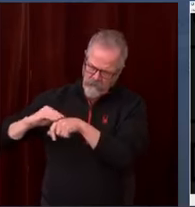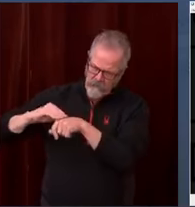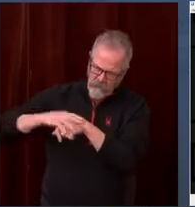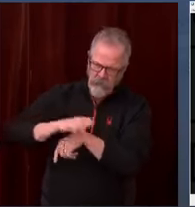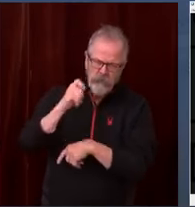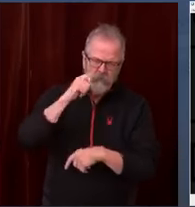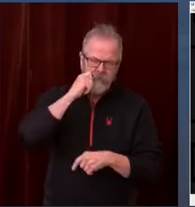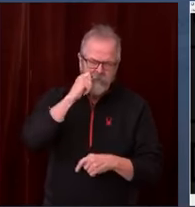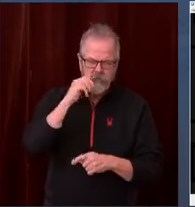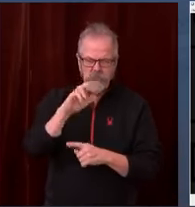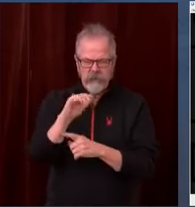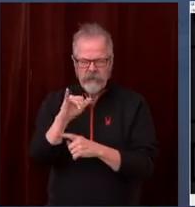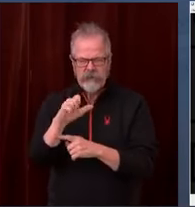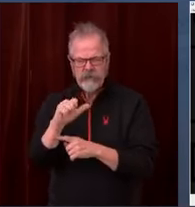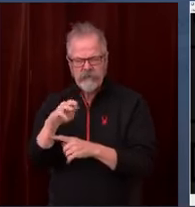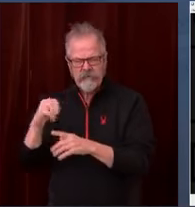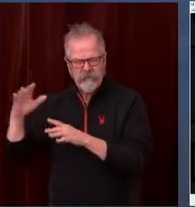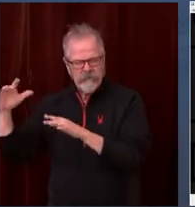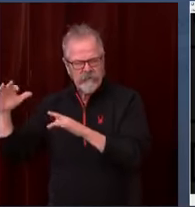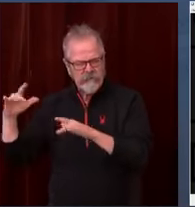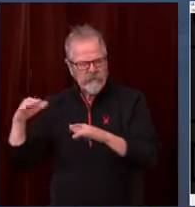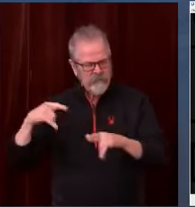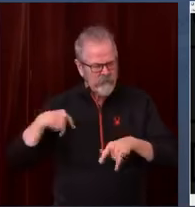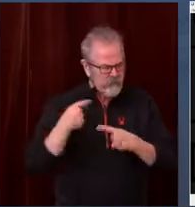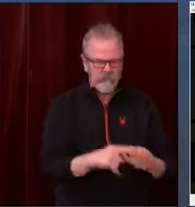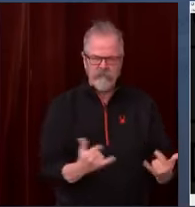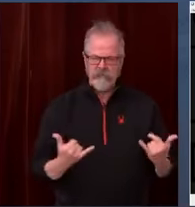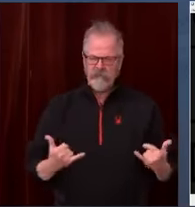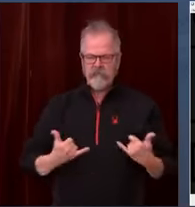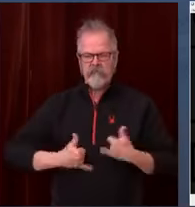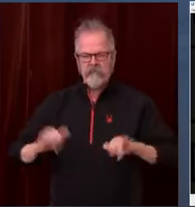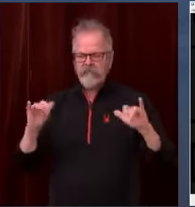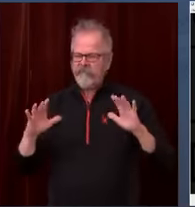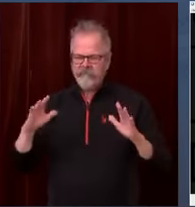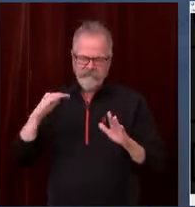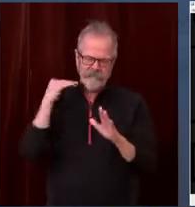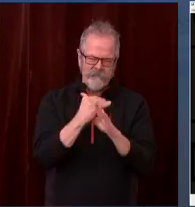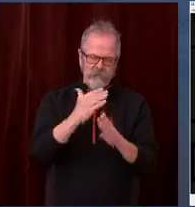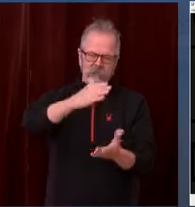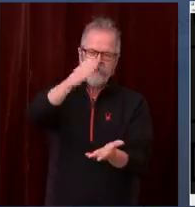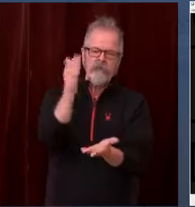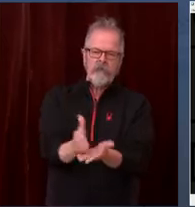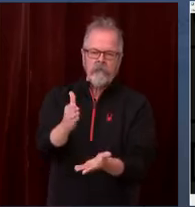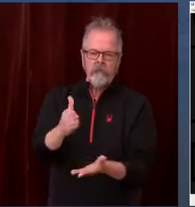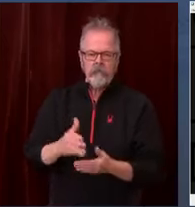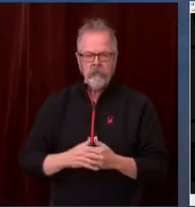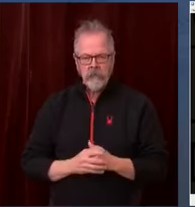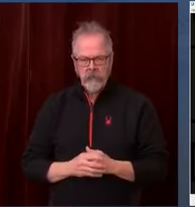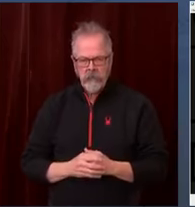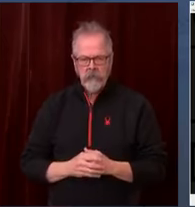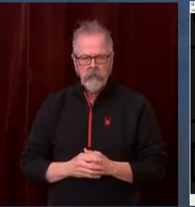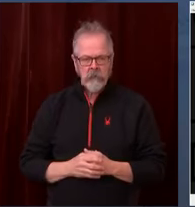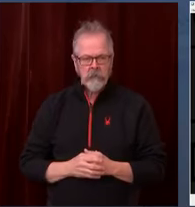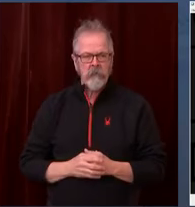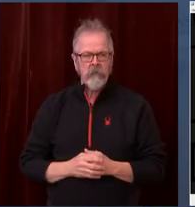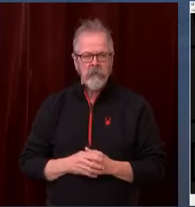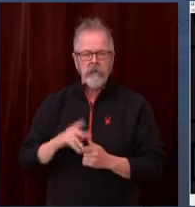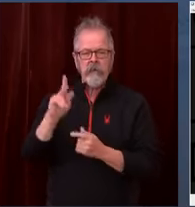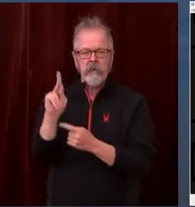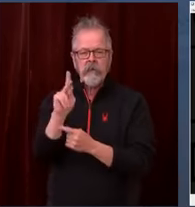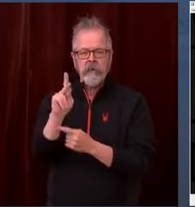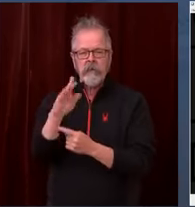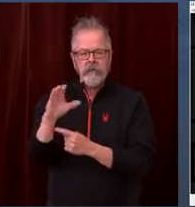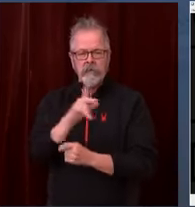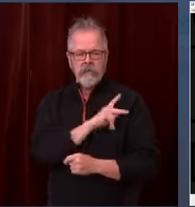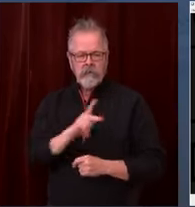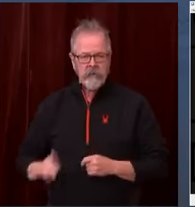County Council as they try to pass a Juneteenth holiday locally. We also have many organizations in the